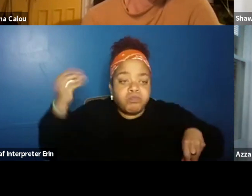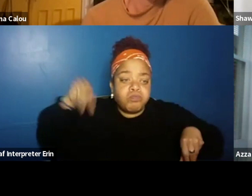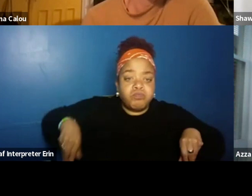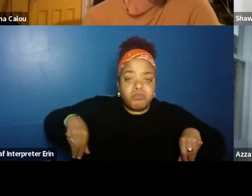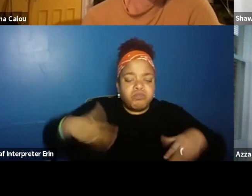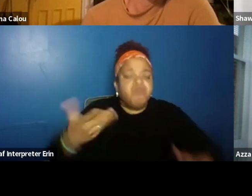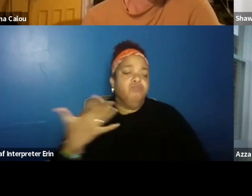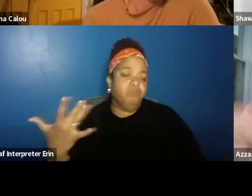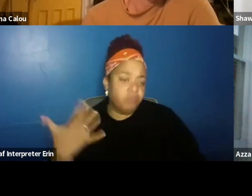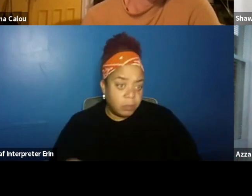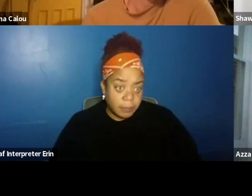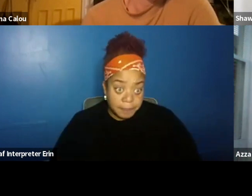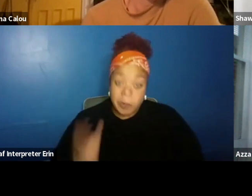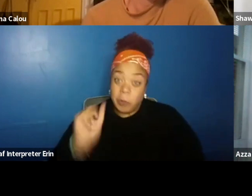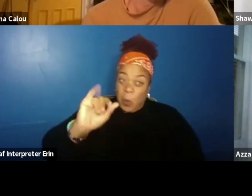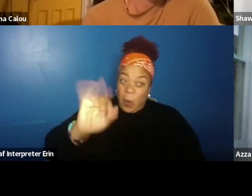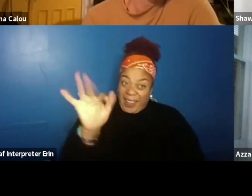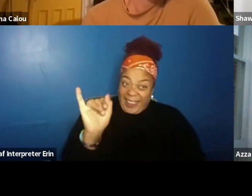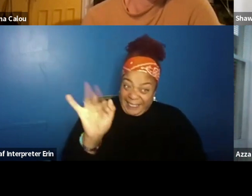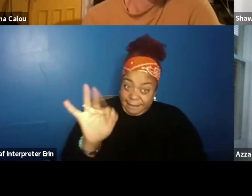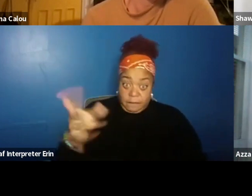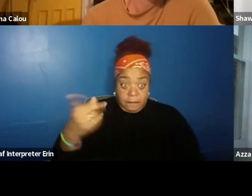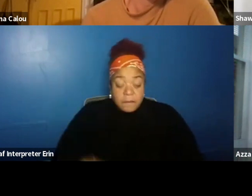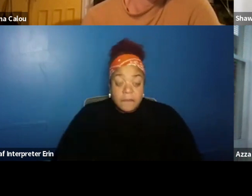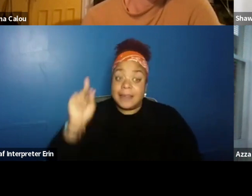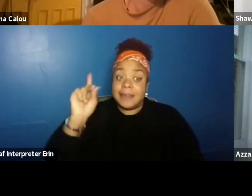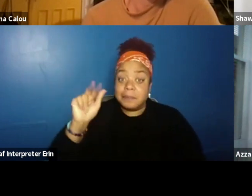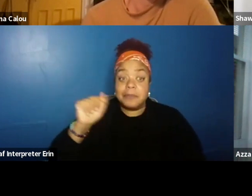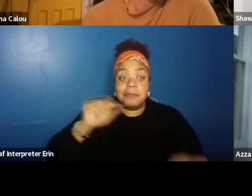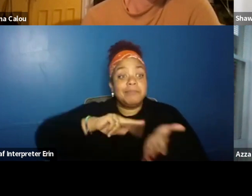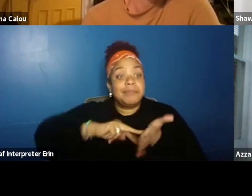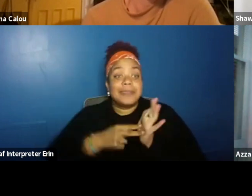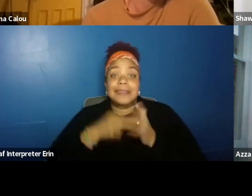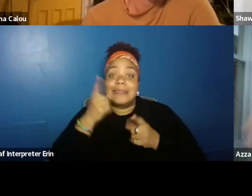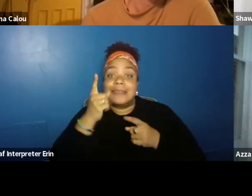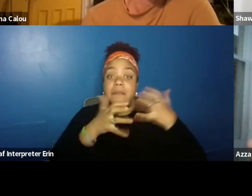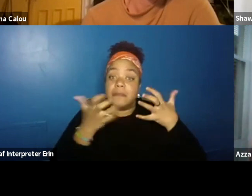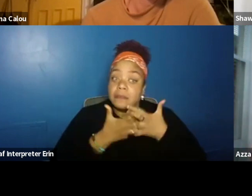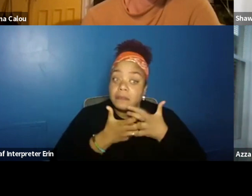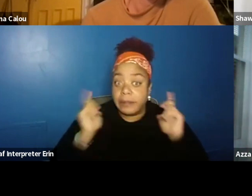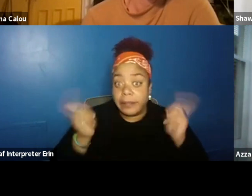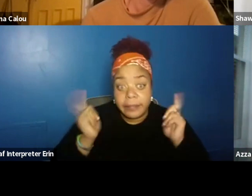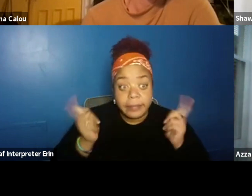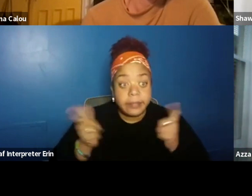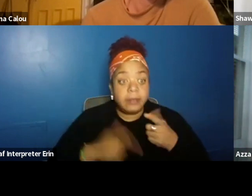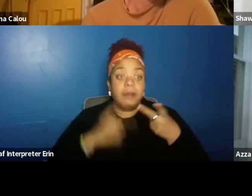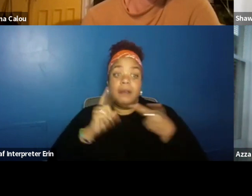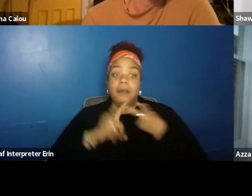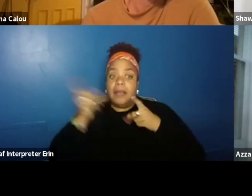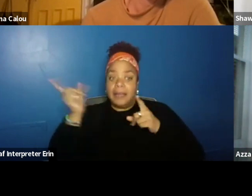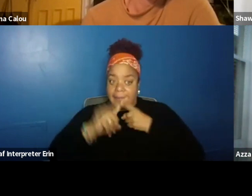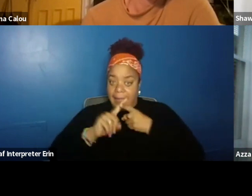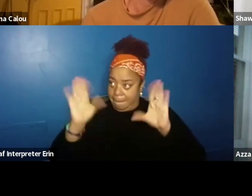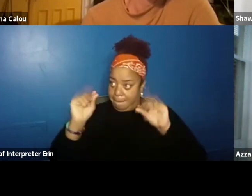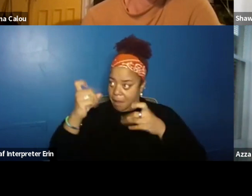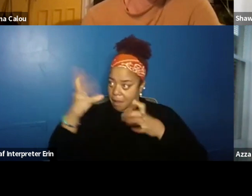be something that cannot be accommodated or shaped or fit into this routinized way that labor is